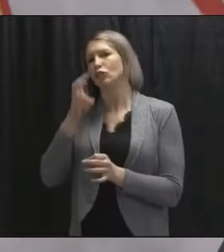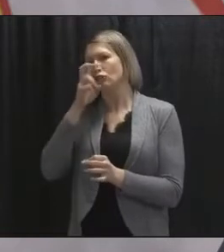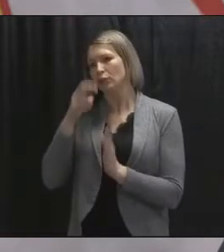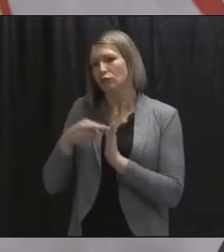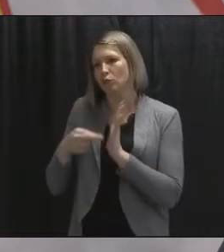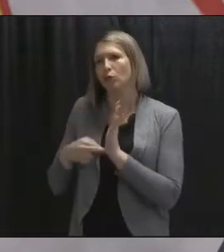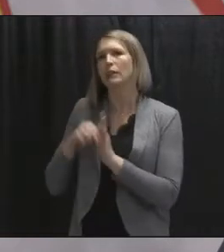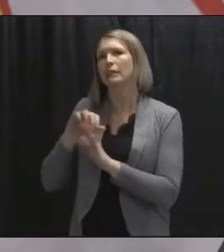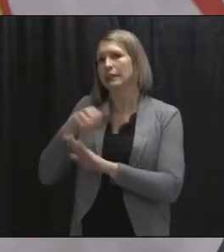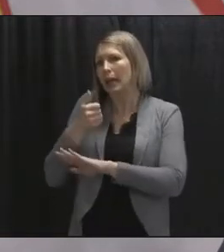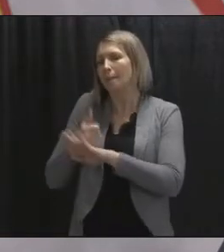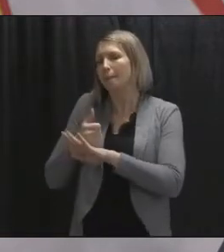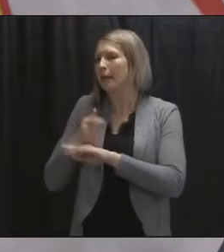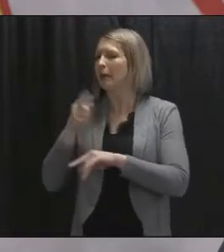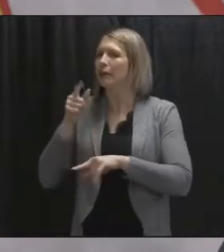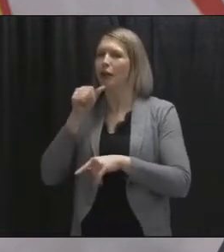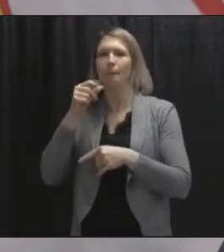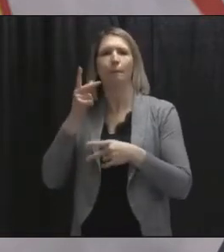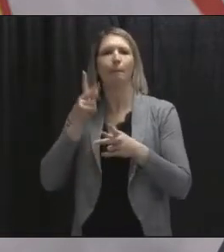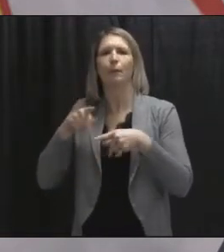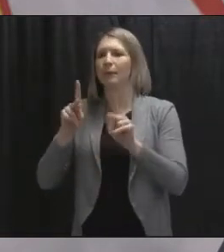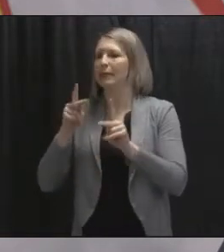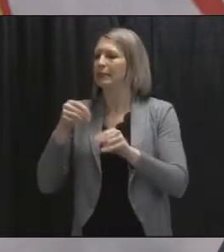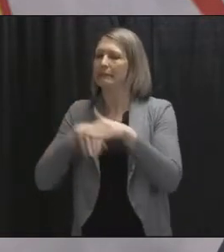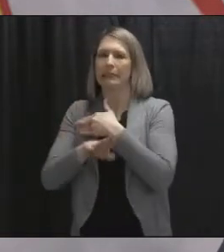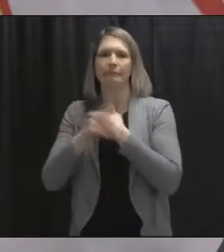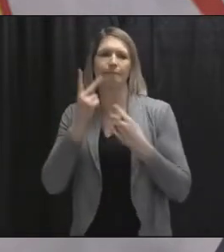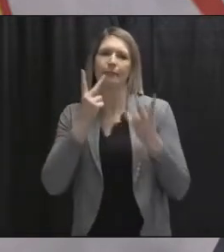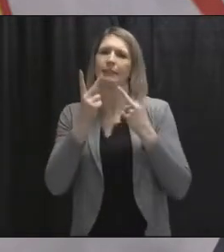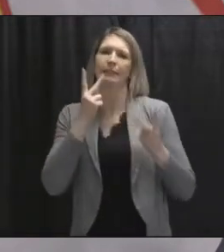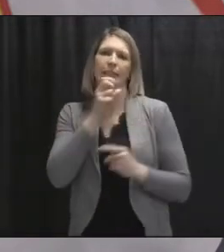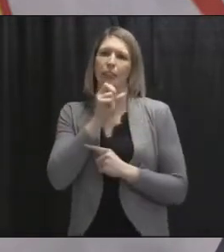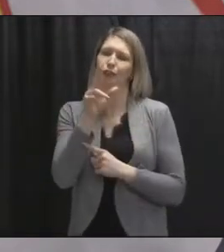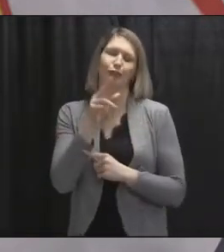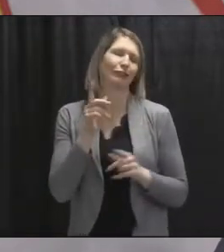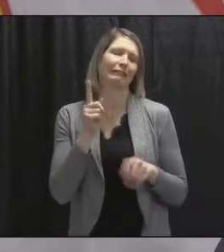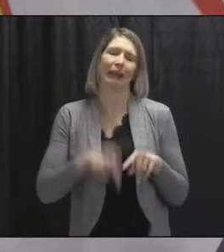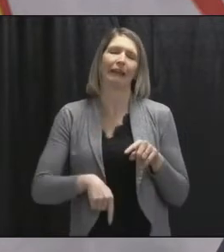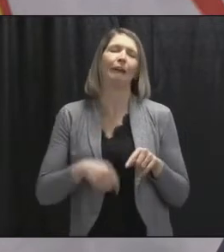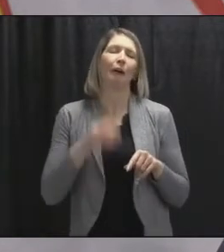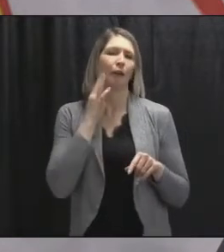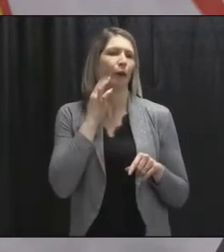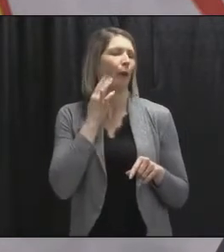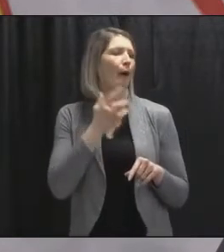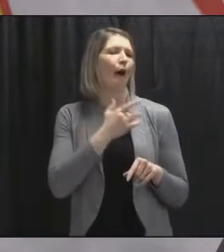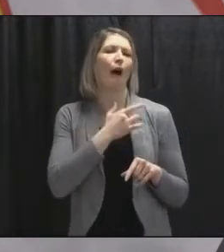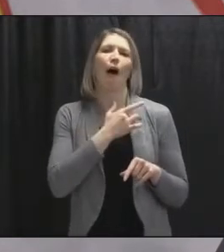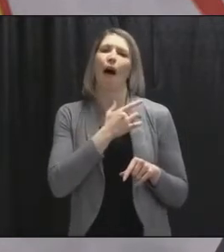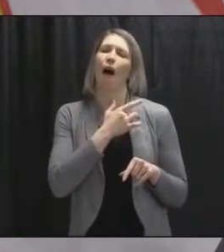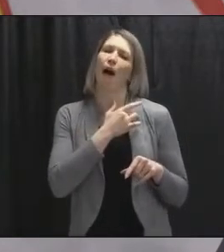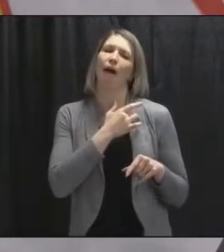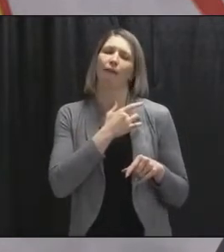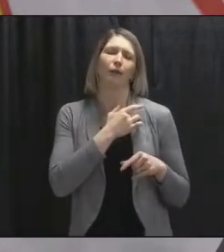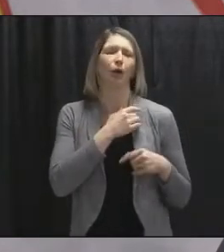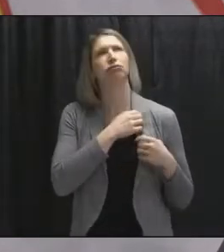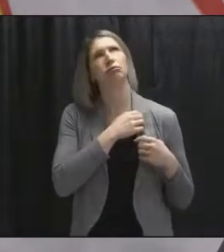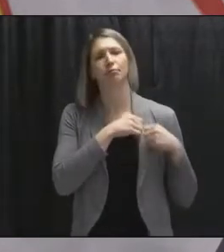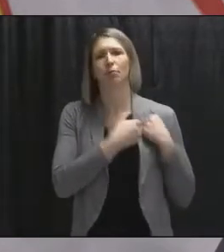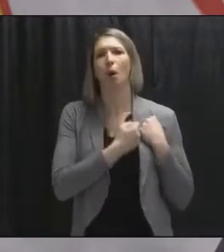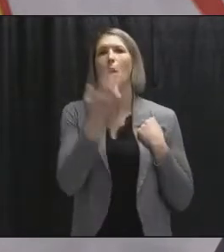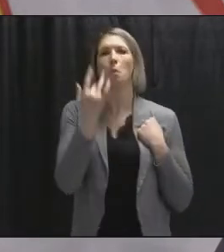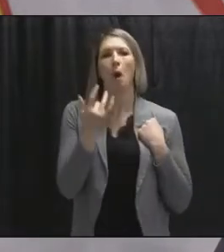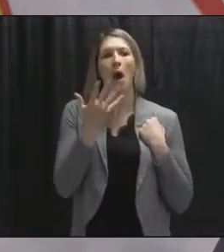our families, but it is extremely important. And I know no different for me than my mother. I know she likes to socialize a